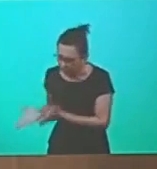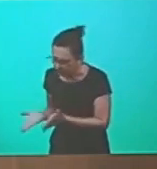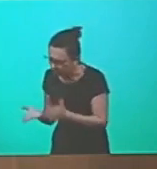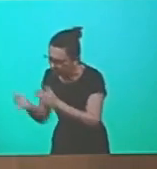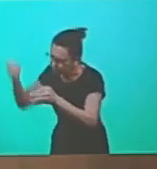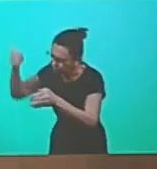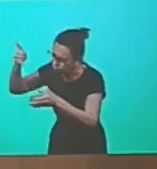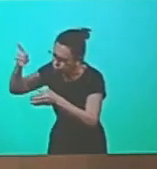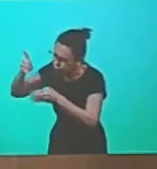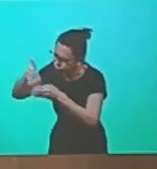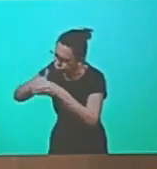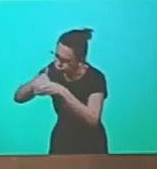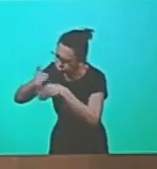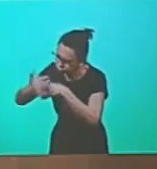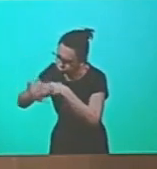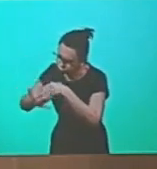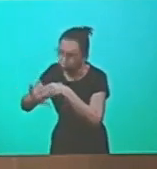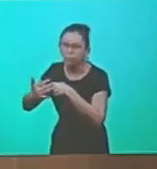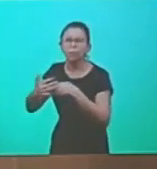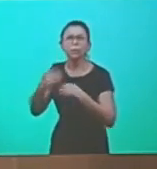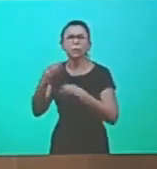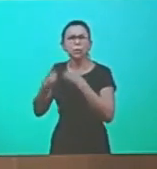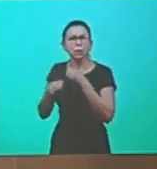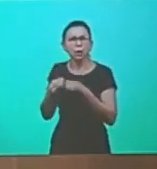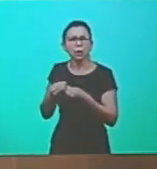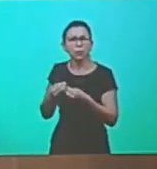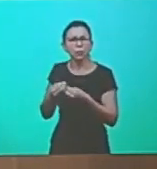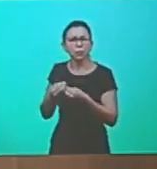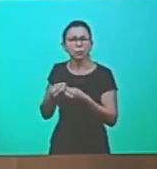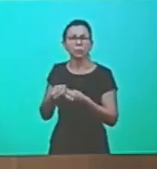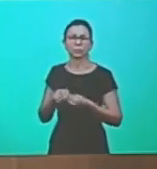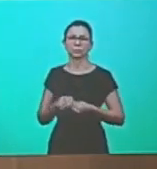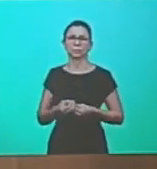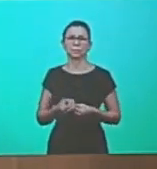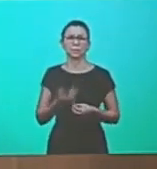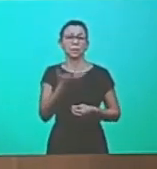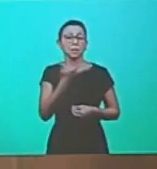And you might be asking, what can I do